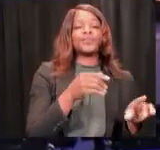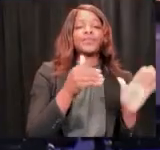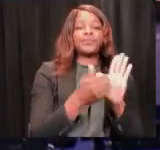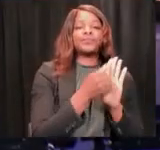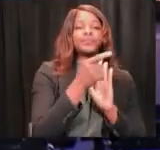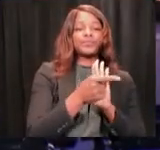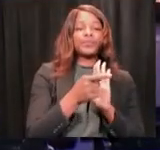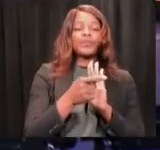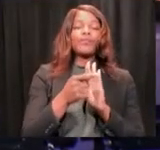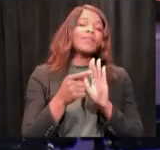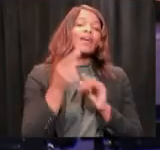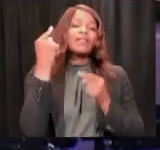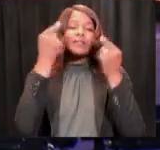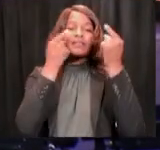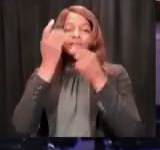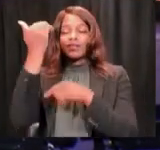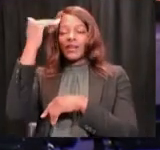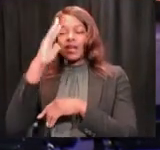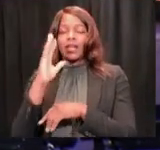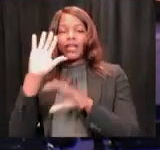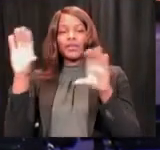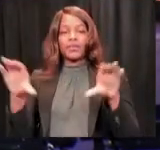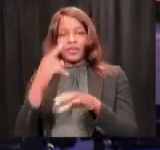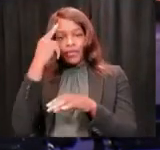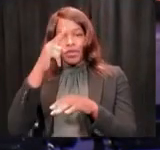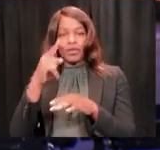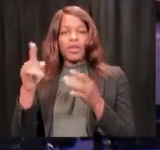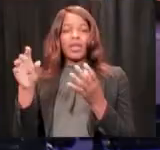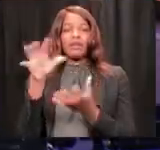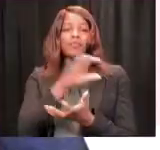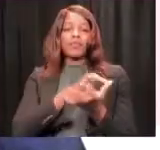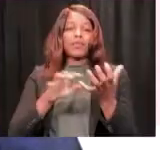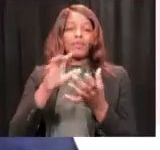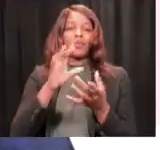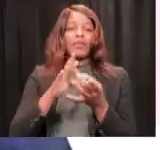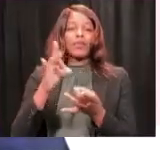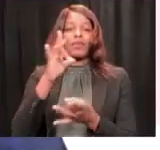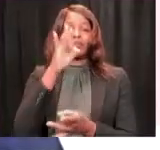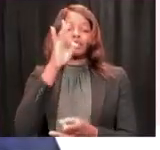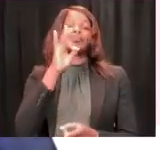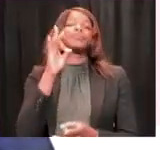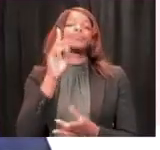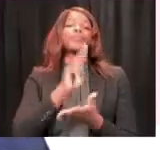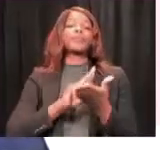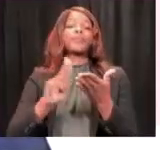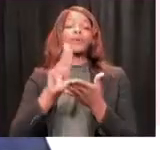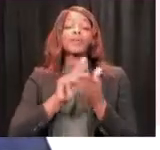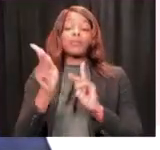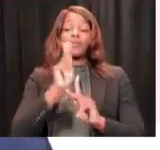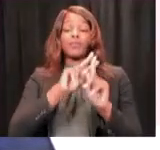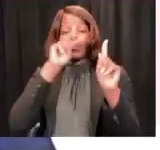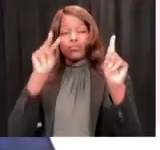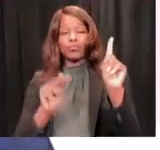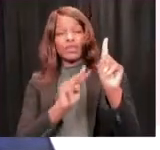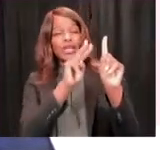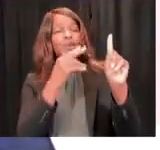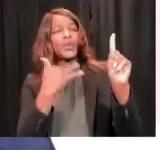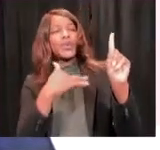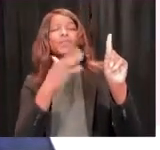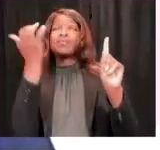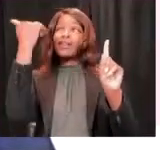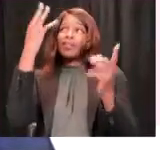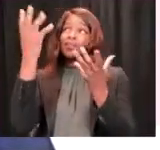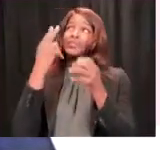what God has done for you and mix it in with the Holy Spirit and the Word of God and people that you look up to and say, God, I want